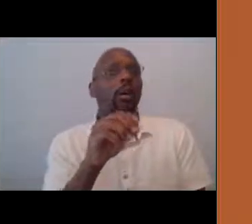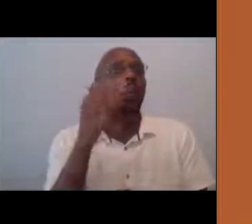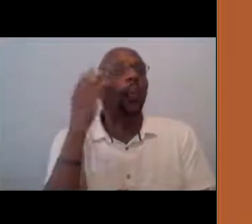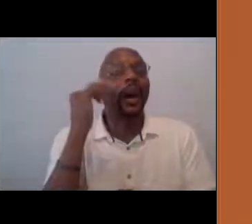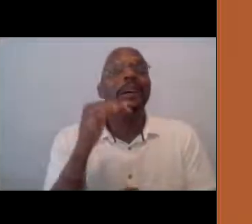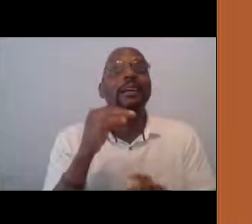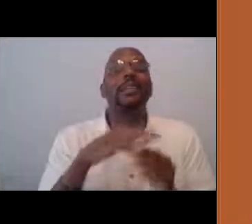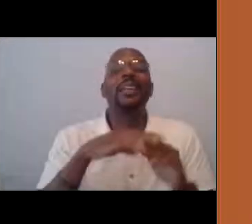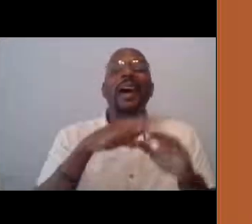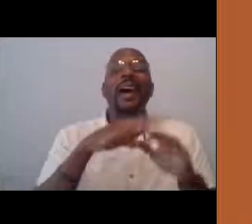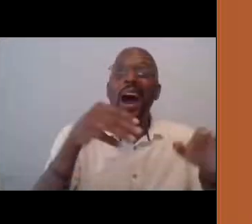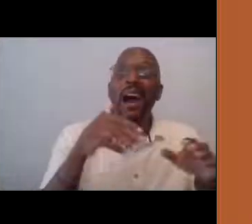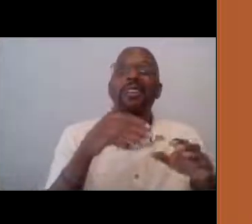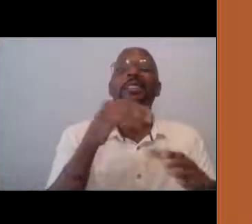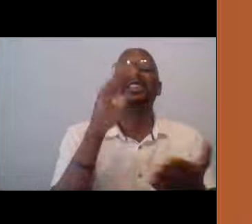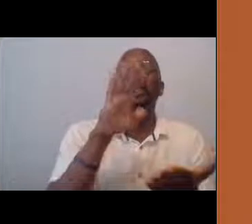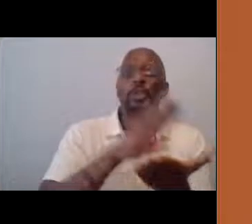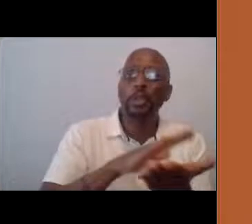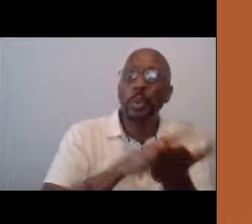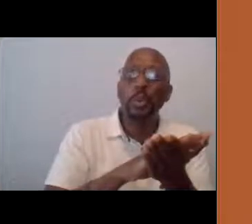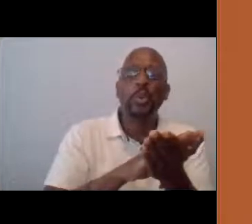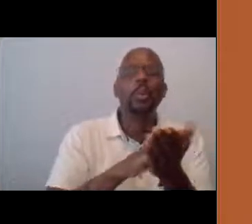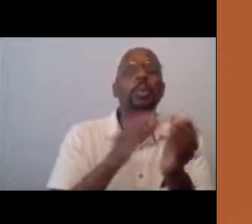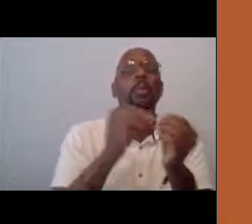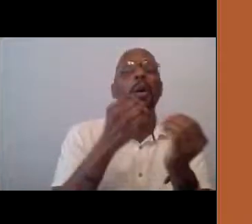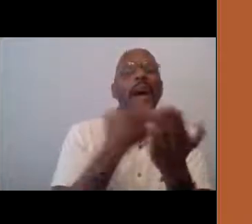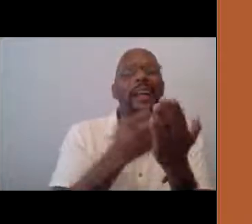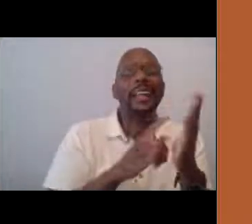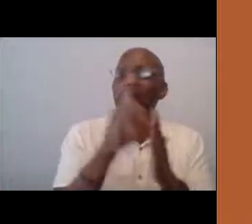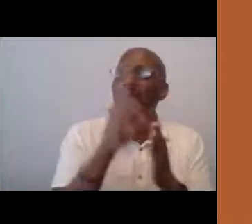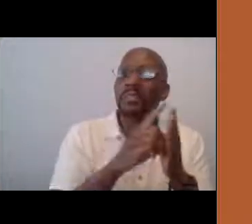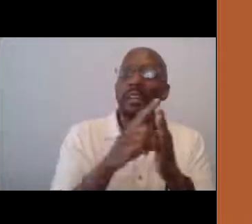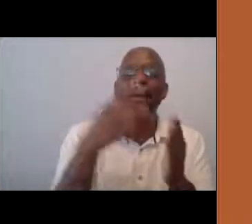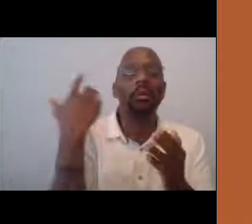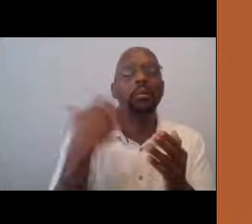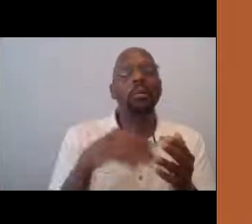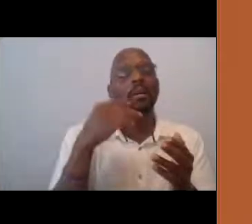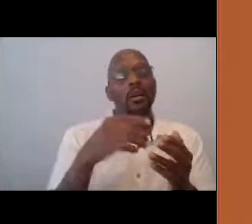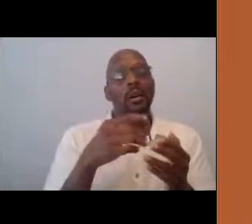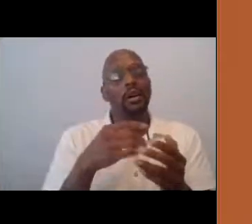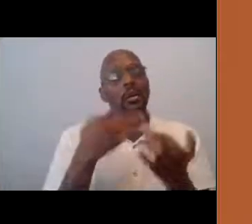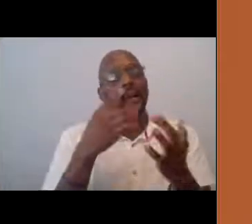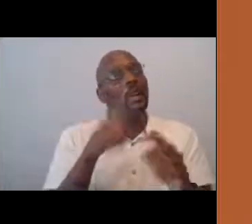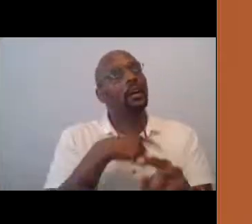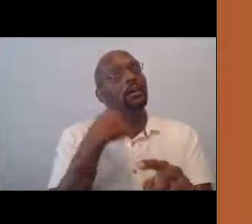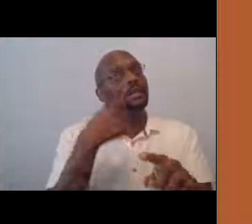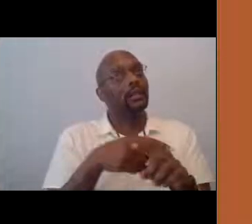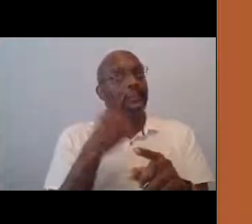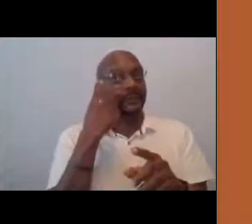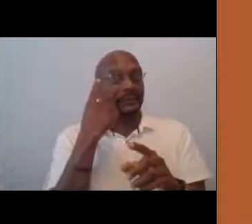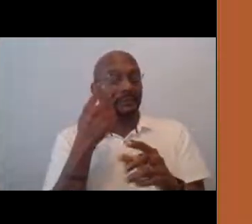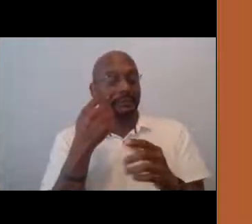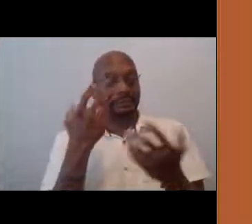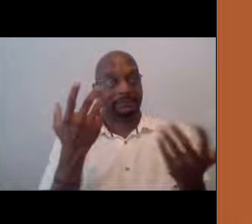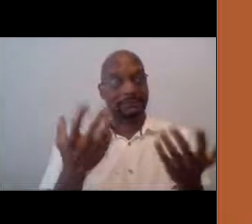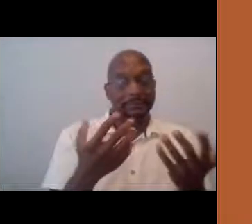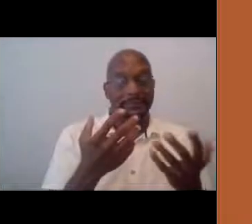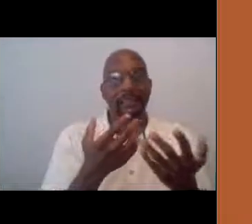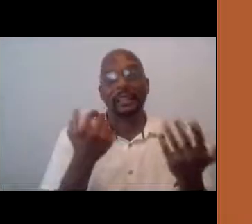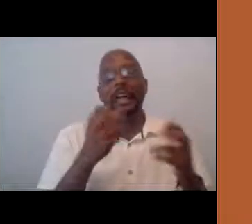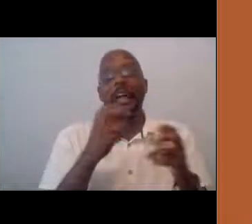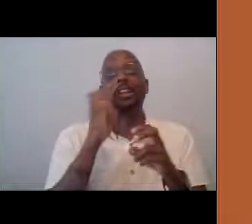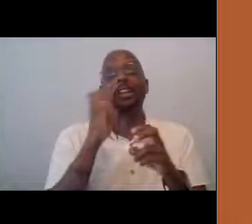of the goals for economic development. So I have been waiting a very long time to see a lot of the rail and the